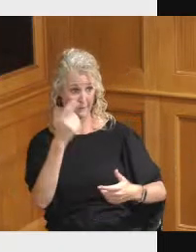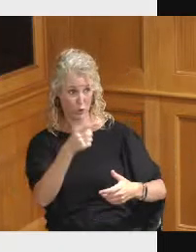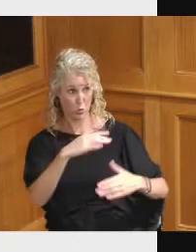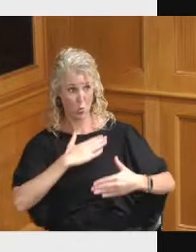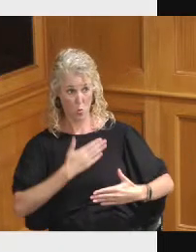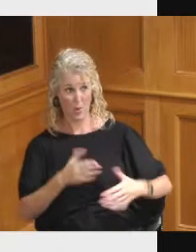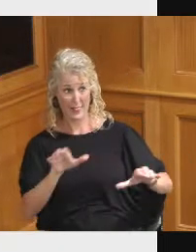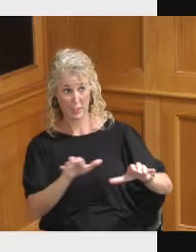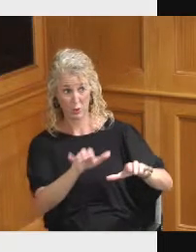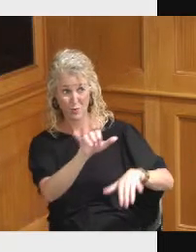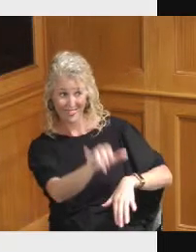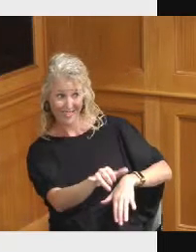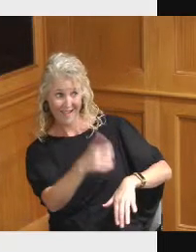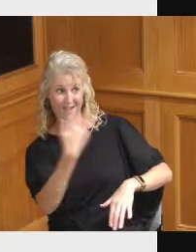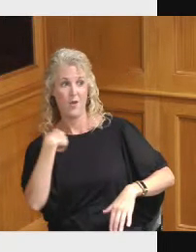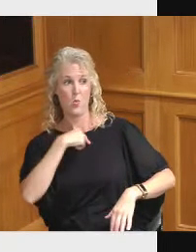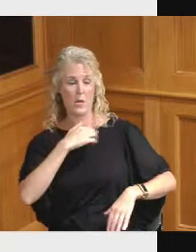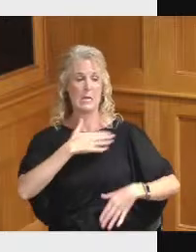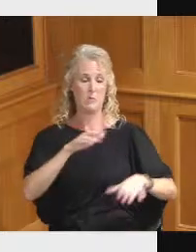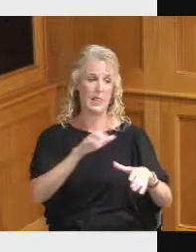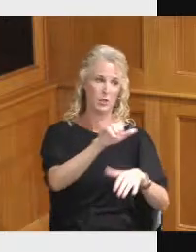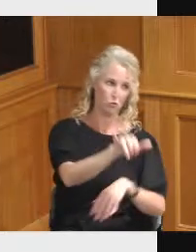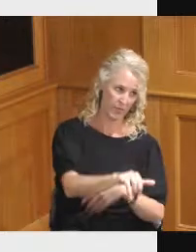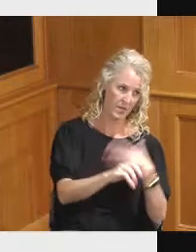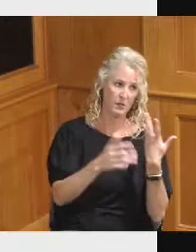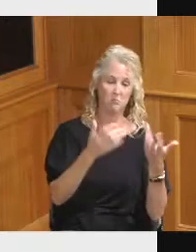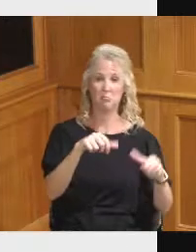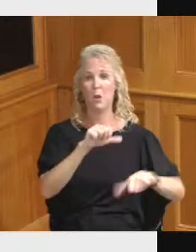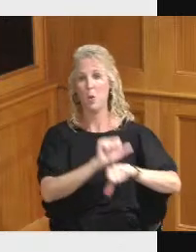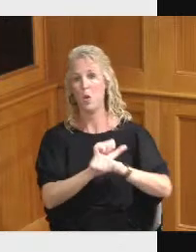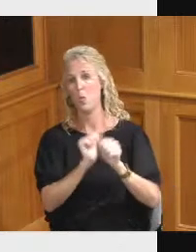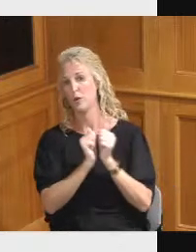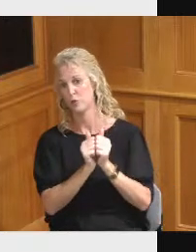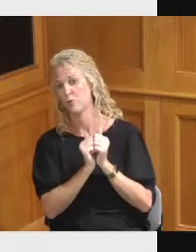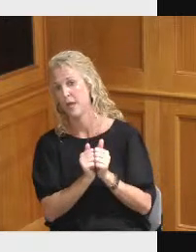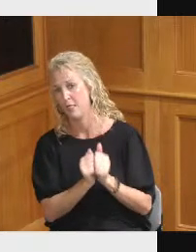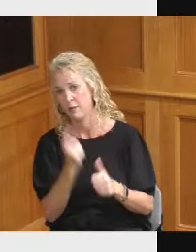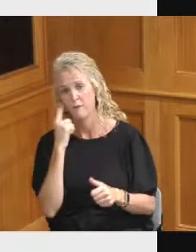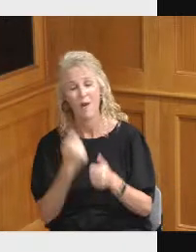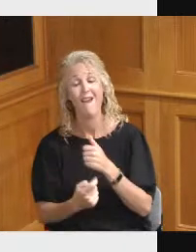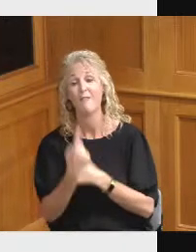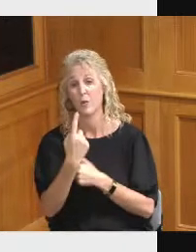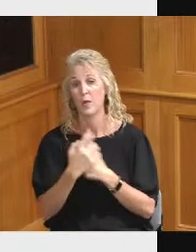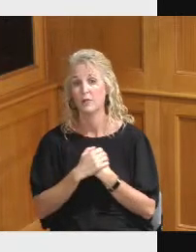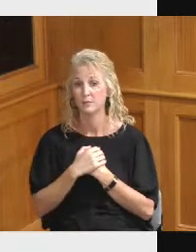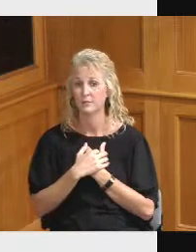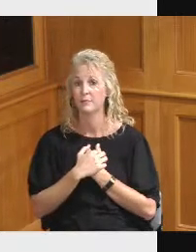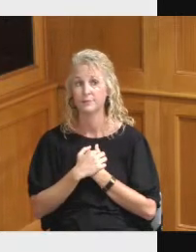this, that would help us out a lot. We can tailor something that's going to work for everyone's needs.